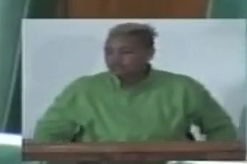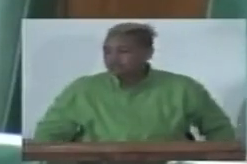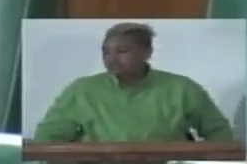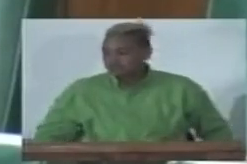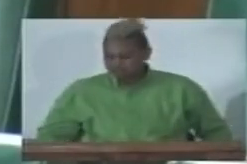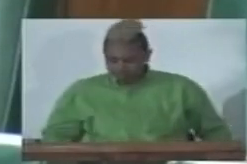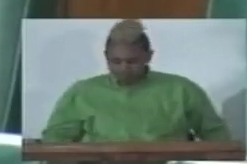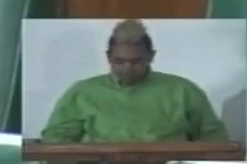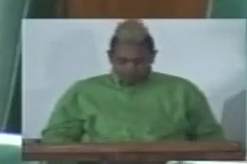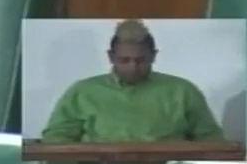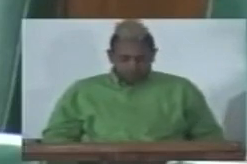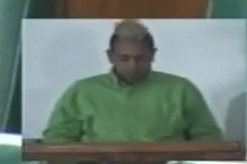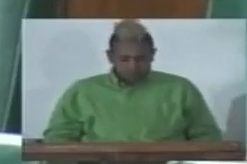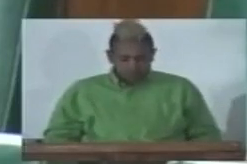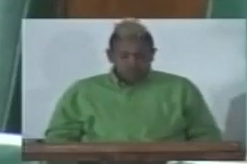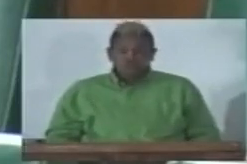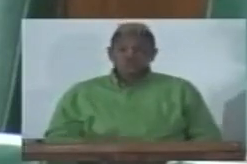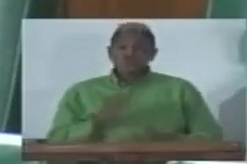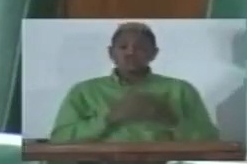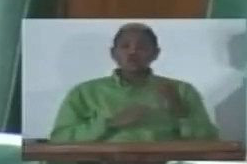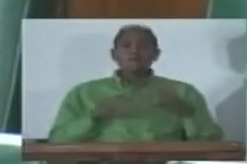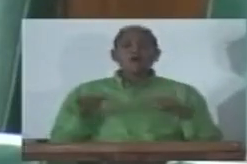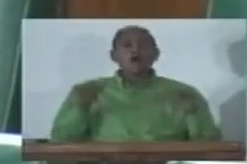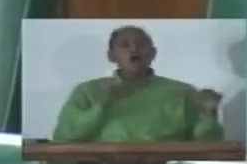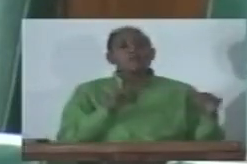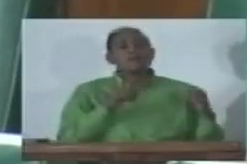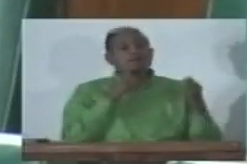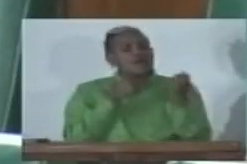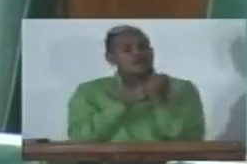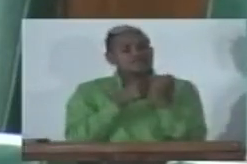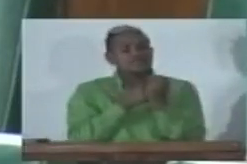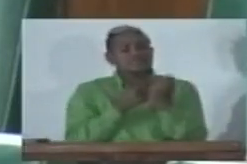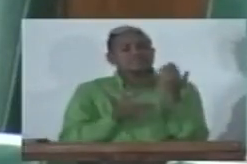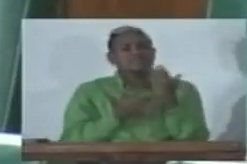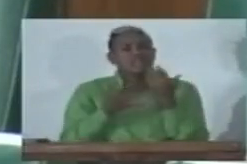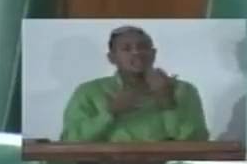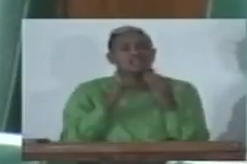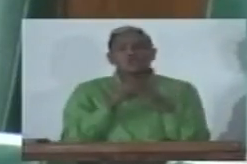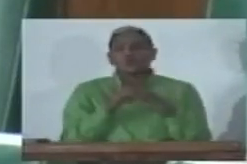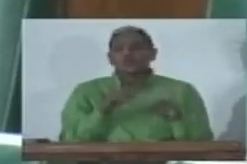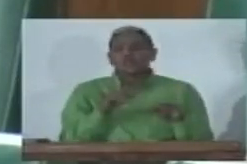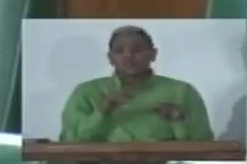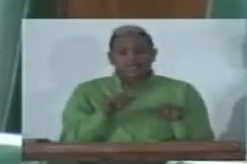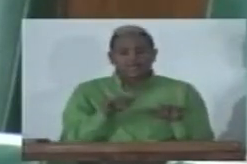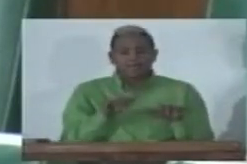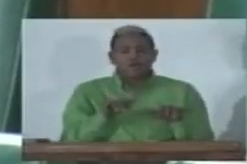And some common assistive technology includes, the color-coded keyboards,